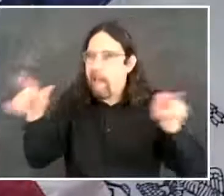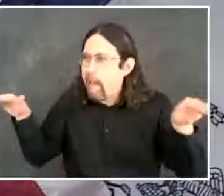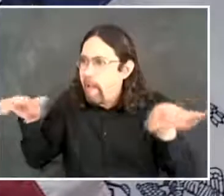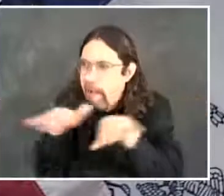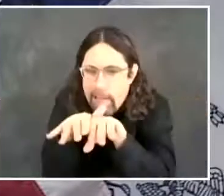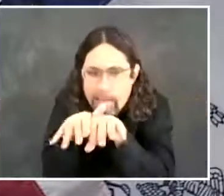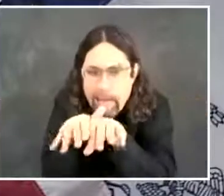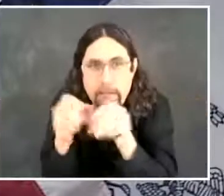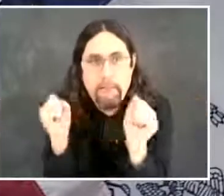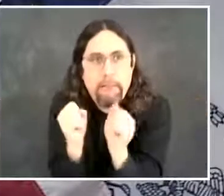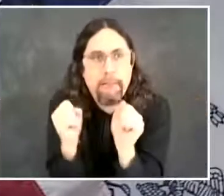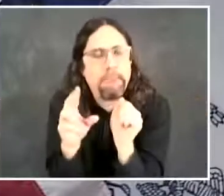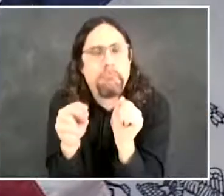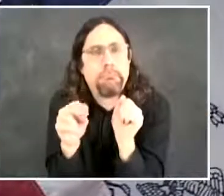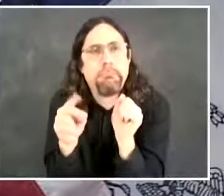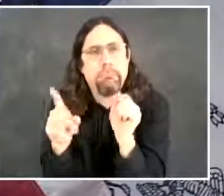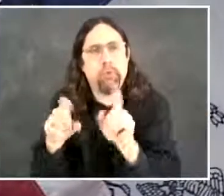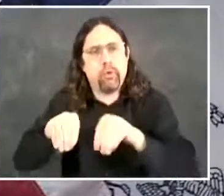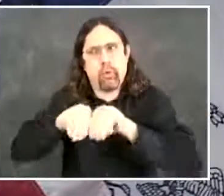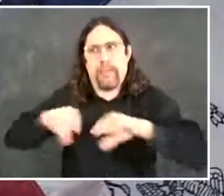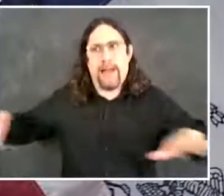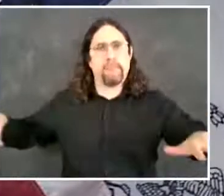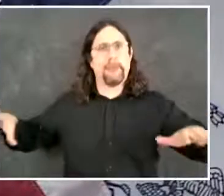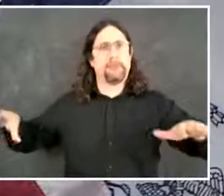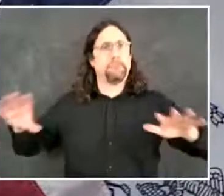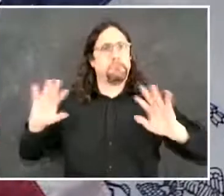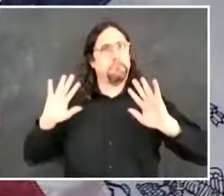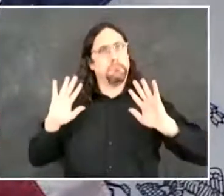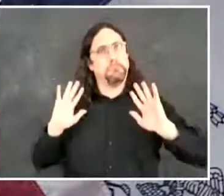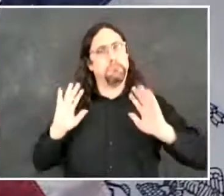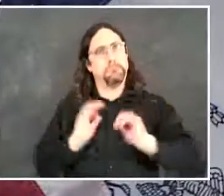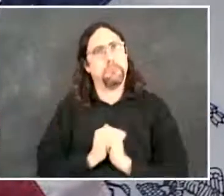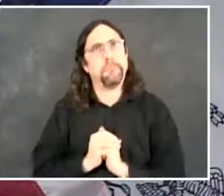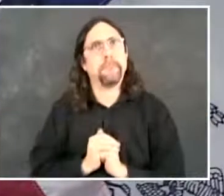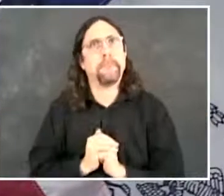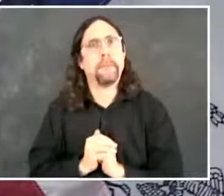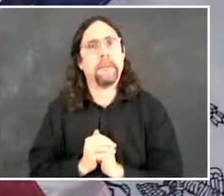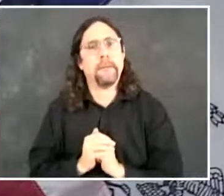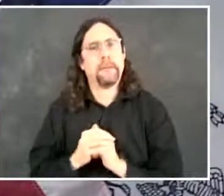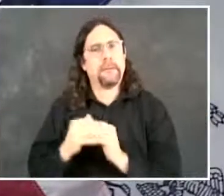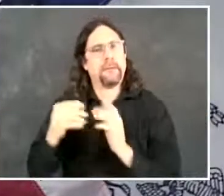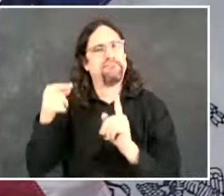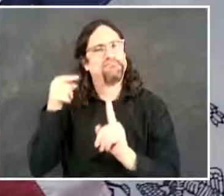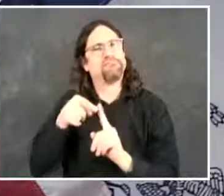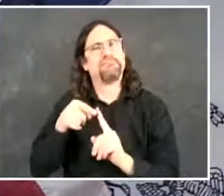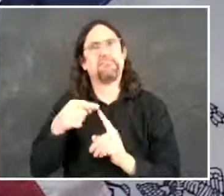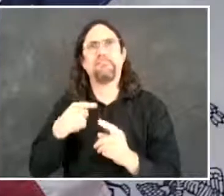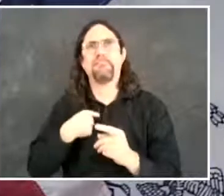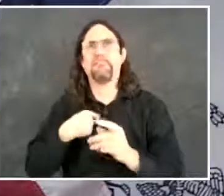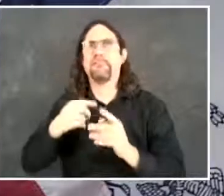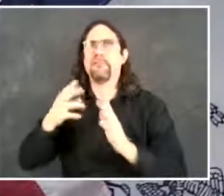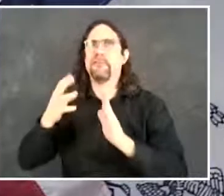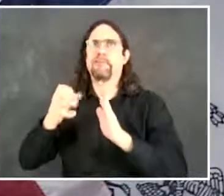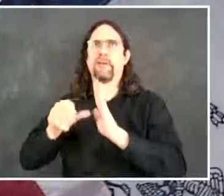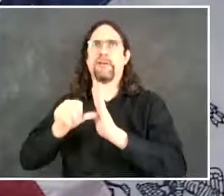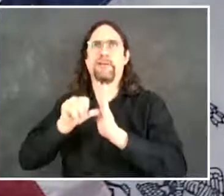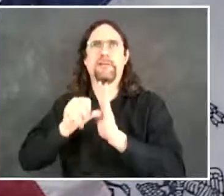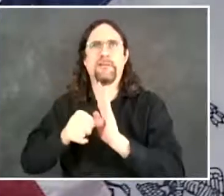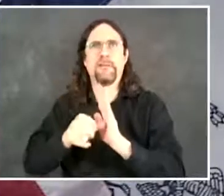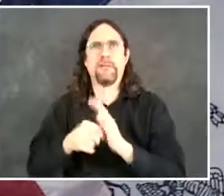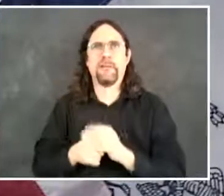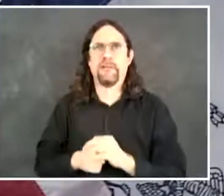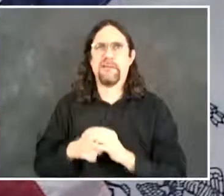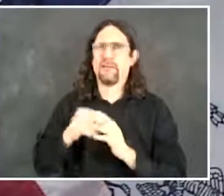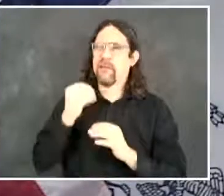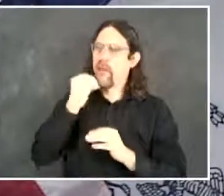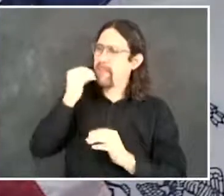street or sleeping on the subways, which I think one of the previous questions unfortunately could have been interpreted as.